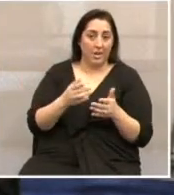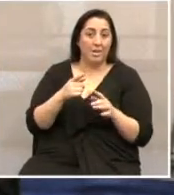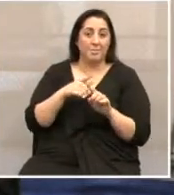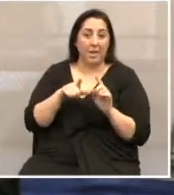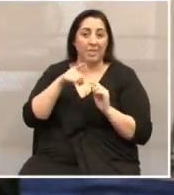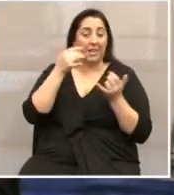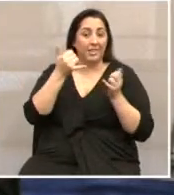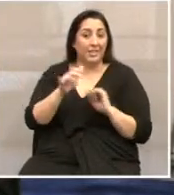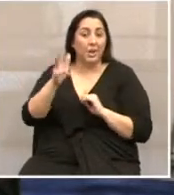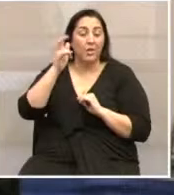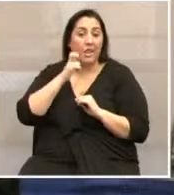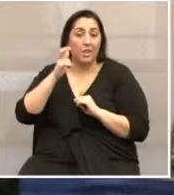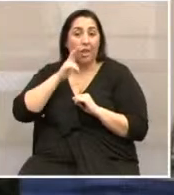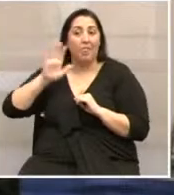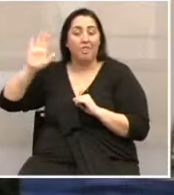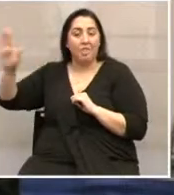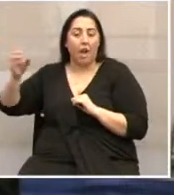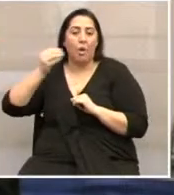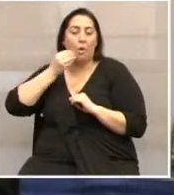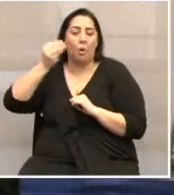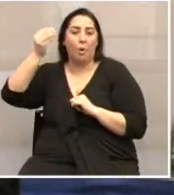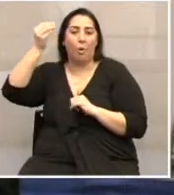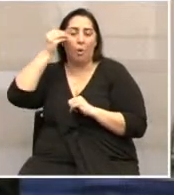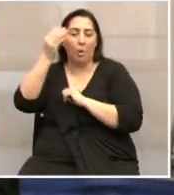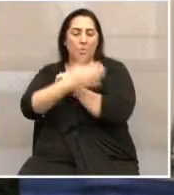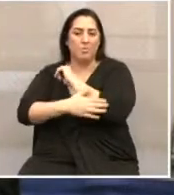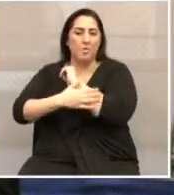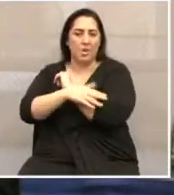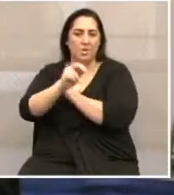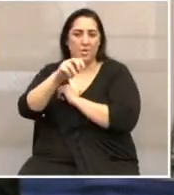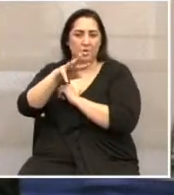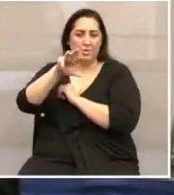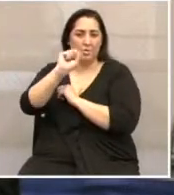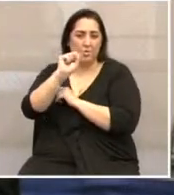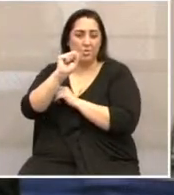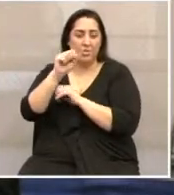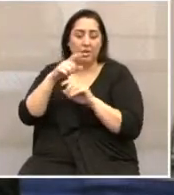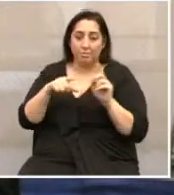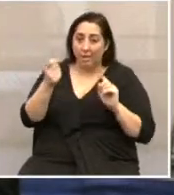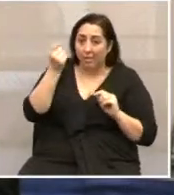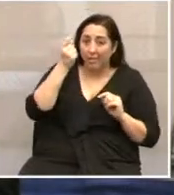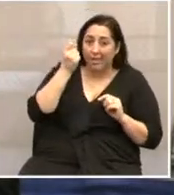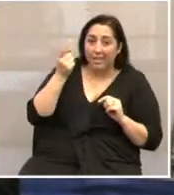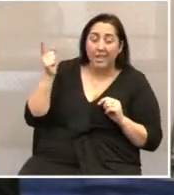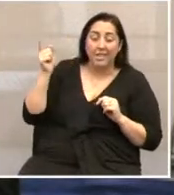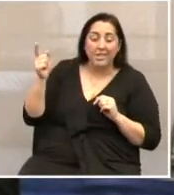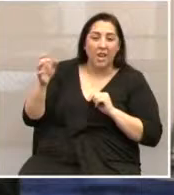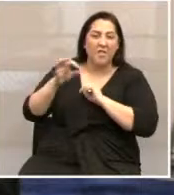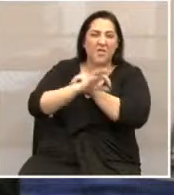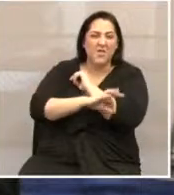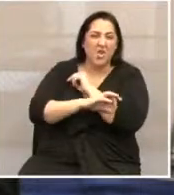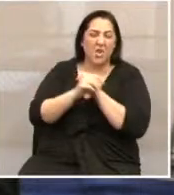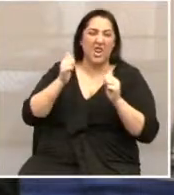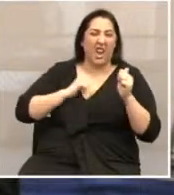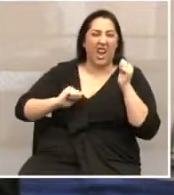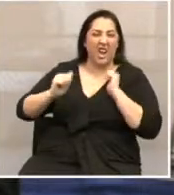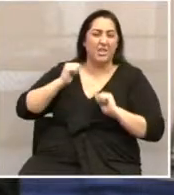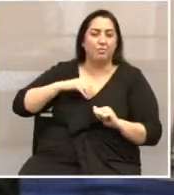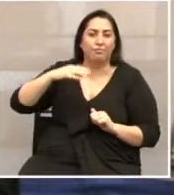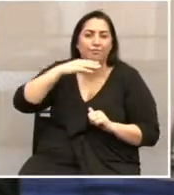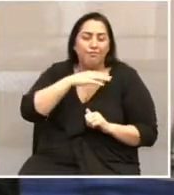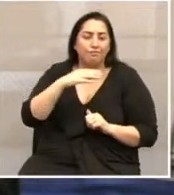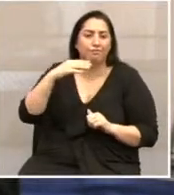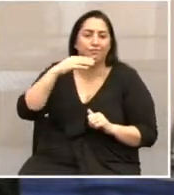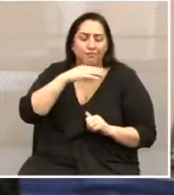from China, Russia, bad foreign actors that are trying to, again, sow mistrust in